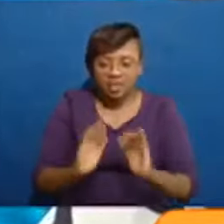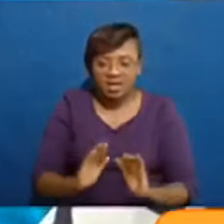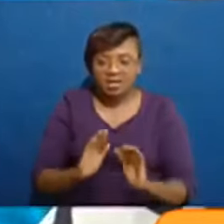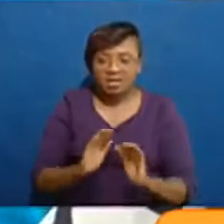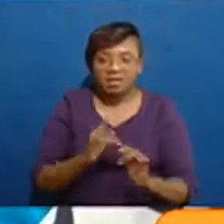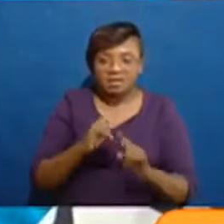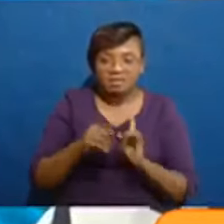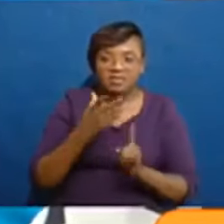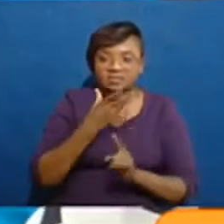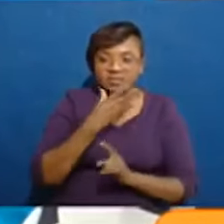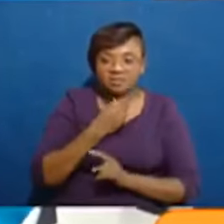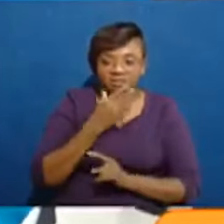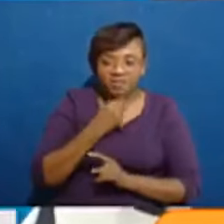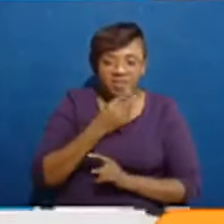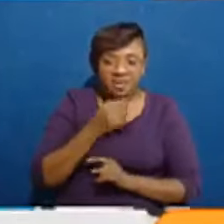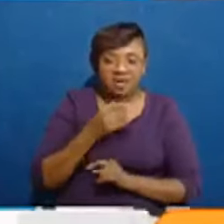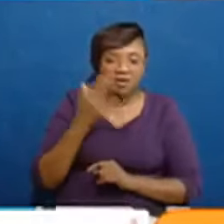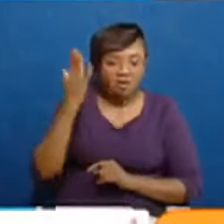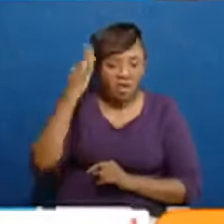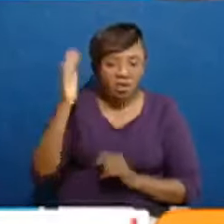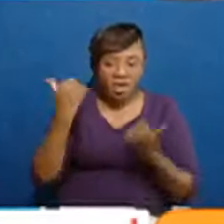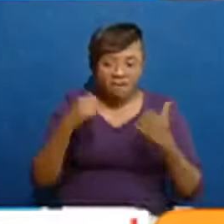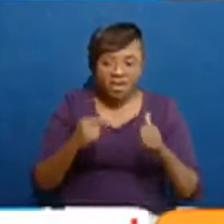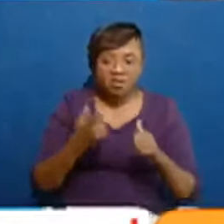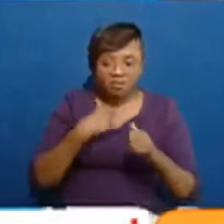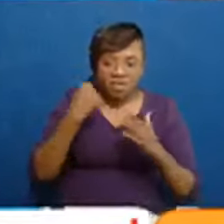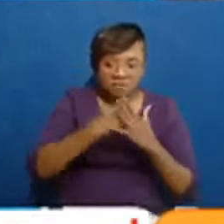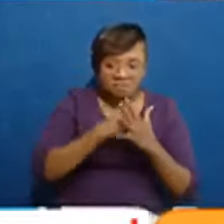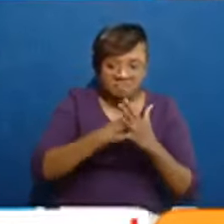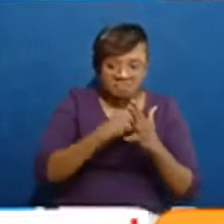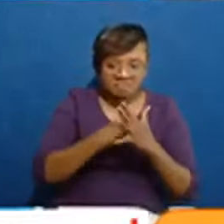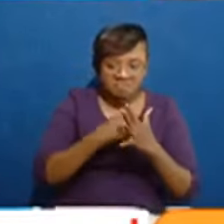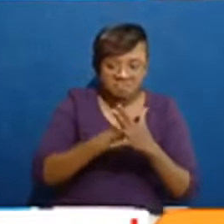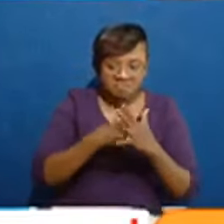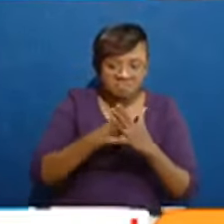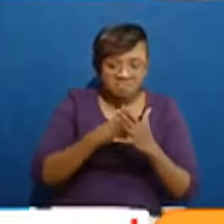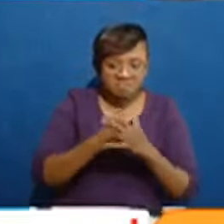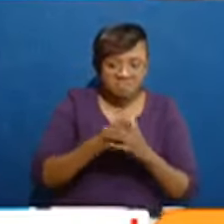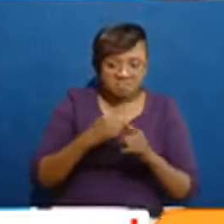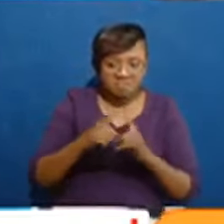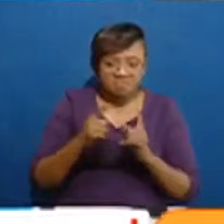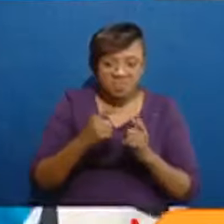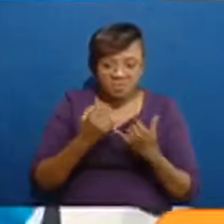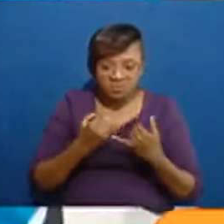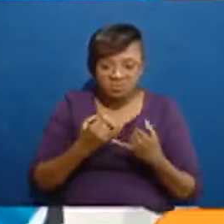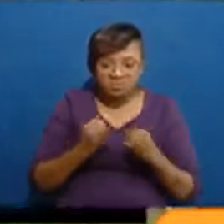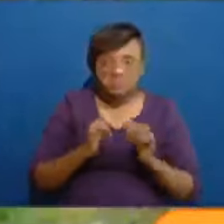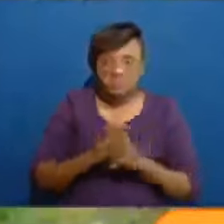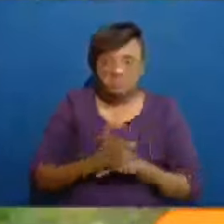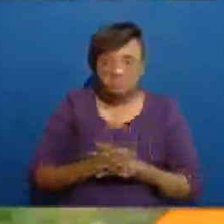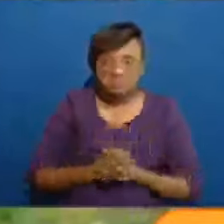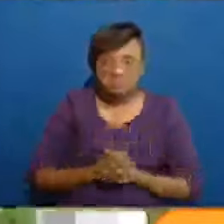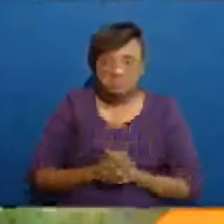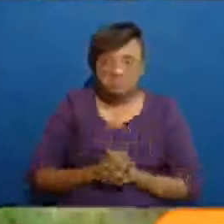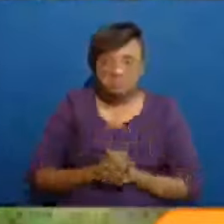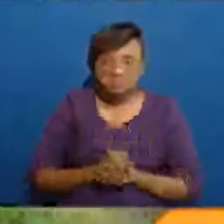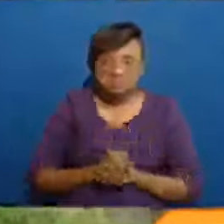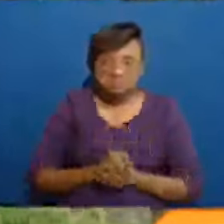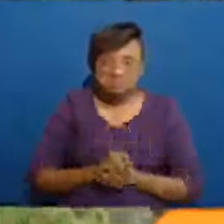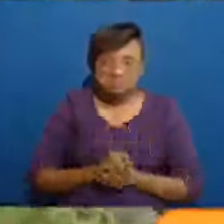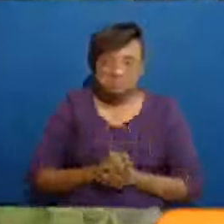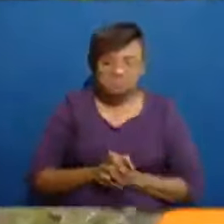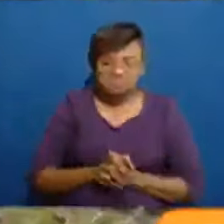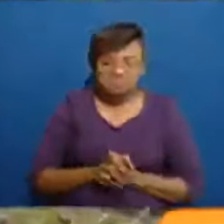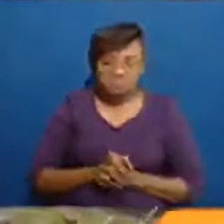juu chini babangu ajue juu hakuna venye baba anaweza poteza mtoto wake hazina mtupe nje. As the cloud of